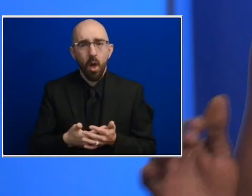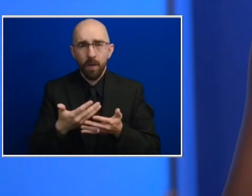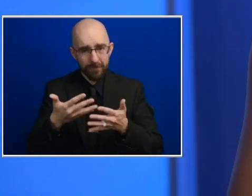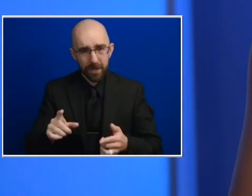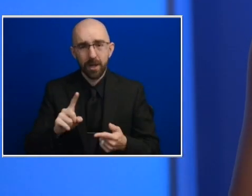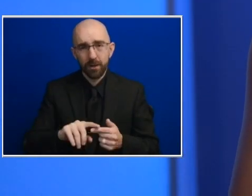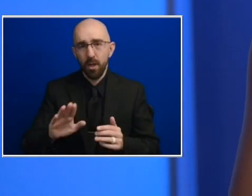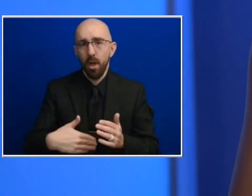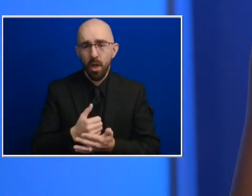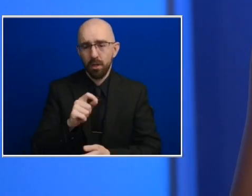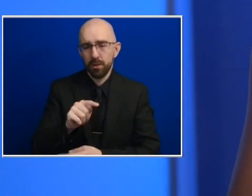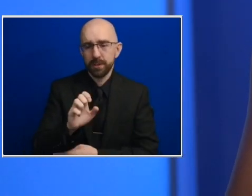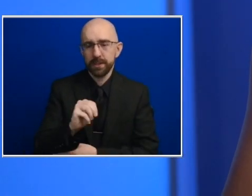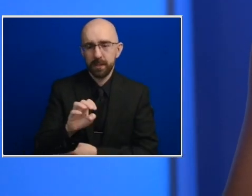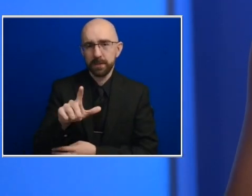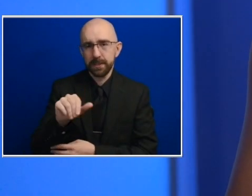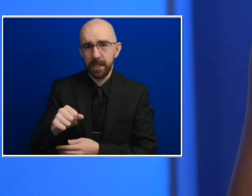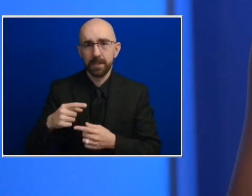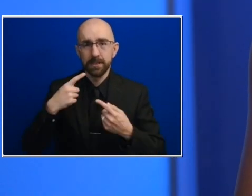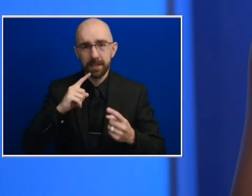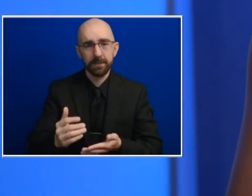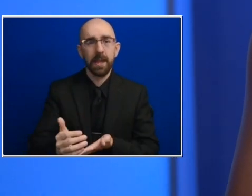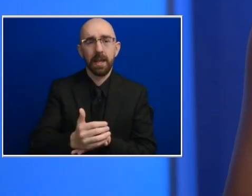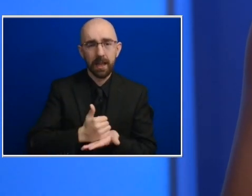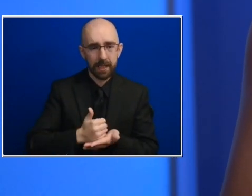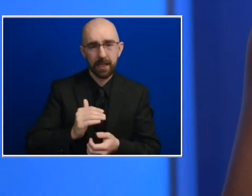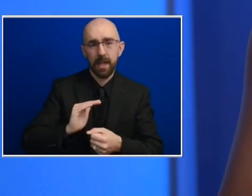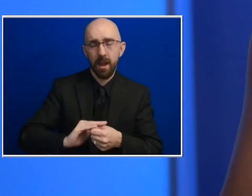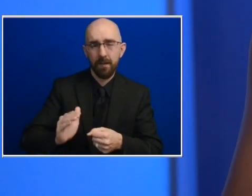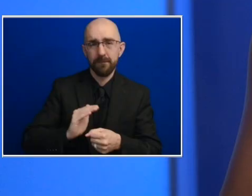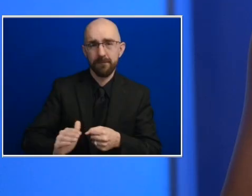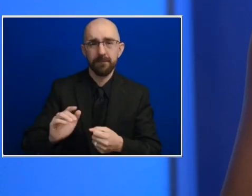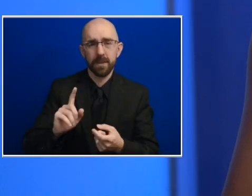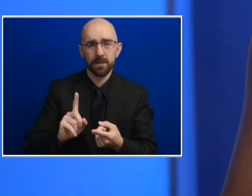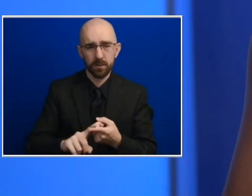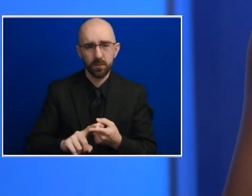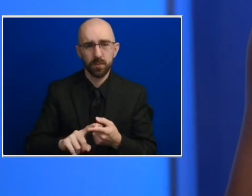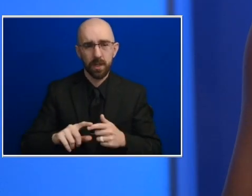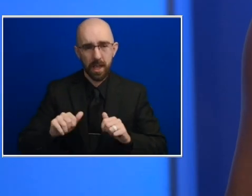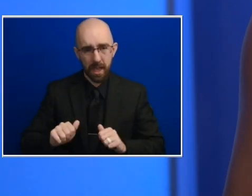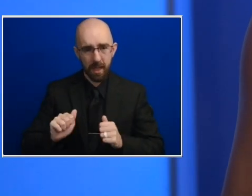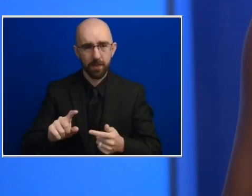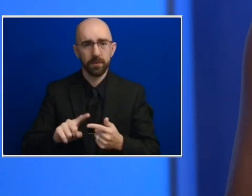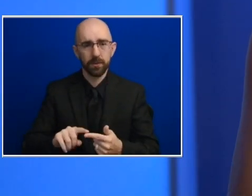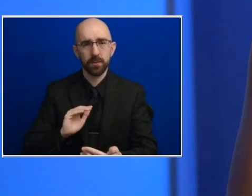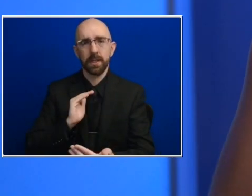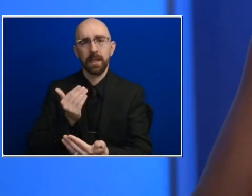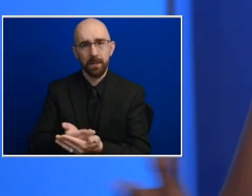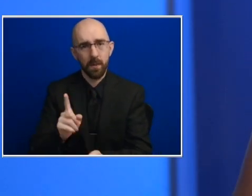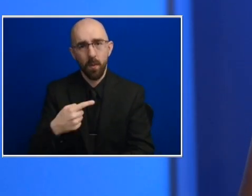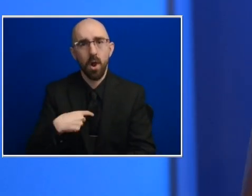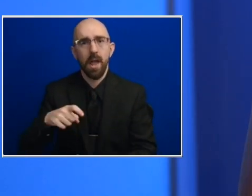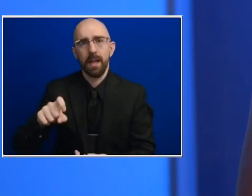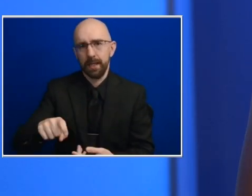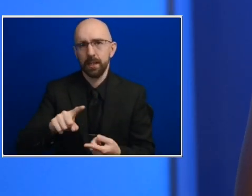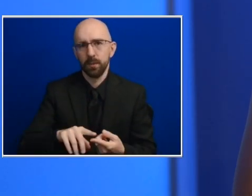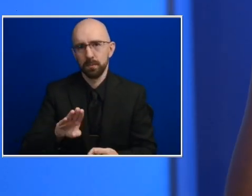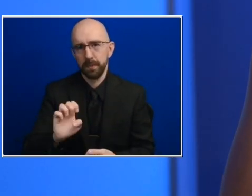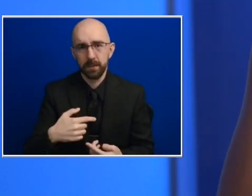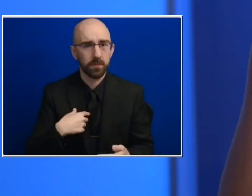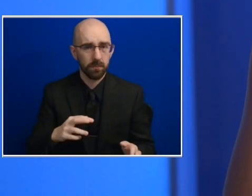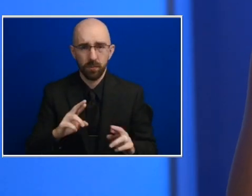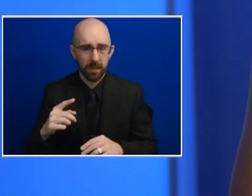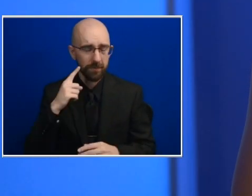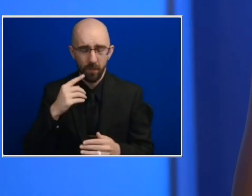are successfully collected enough to be able to get me to where I need to be. So I'm ready for the